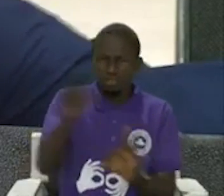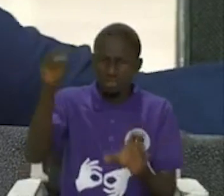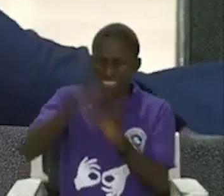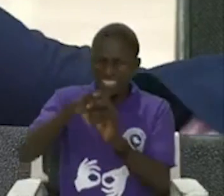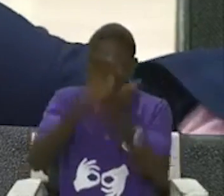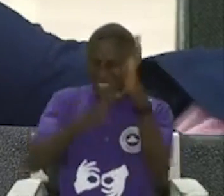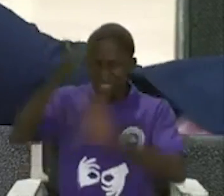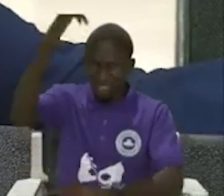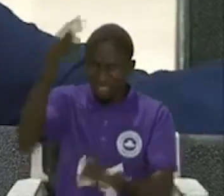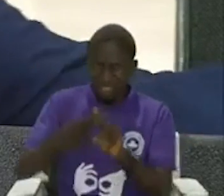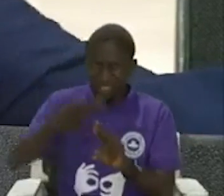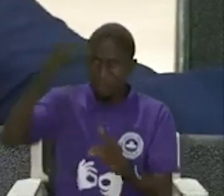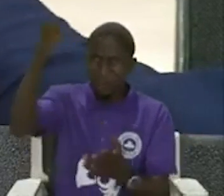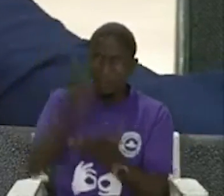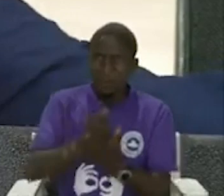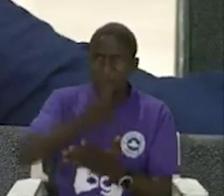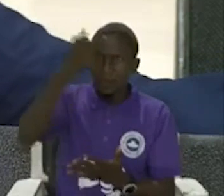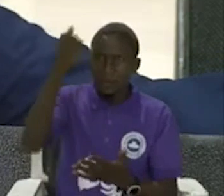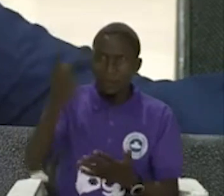Jesus.